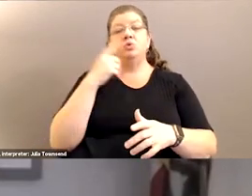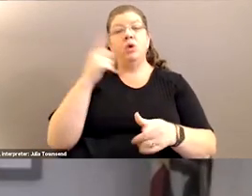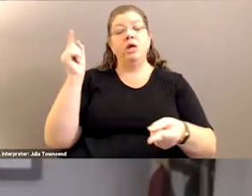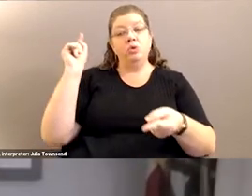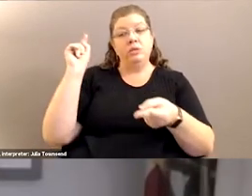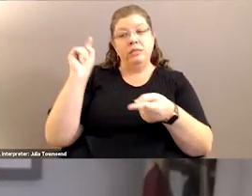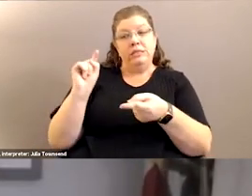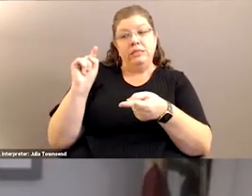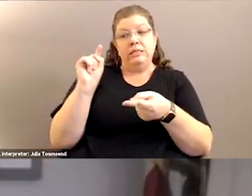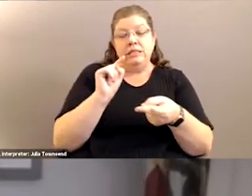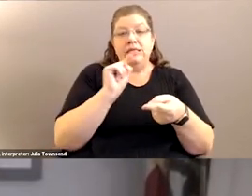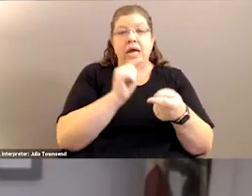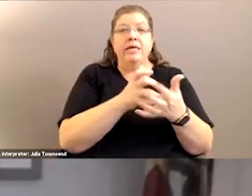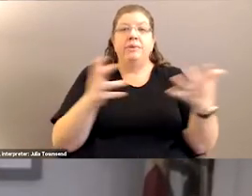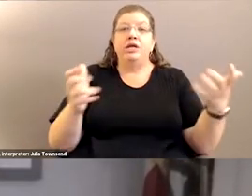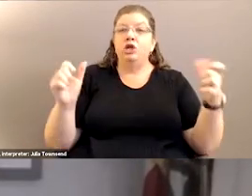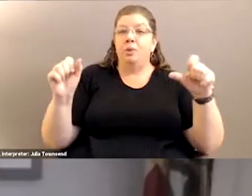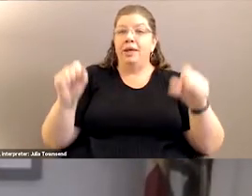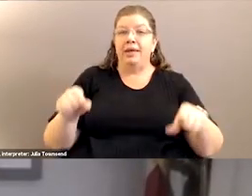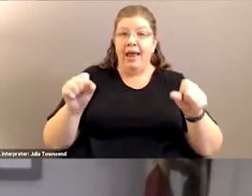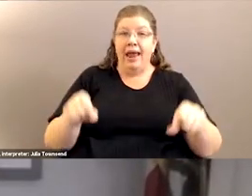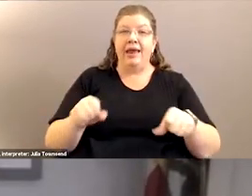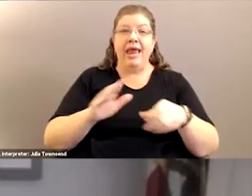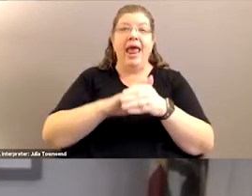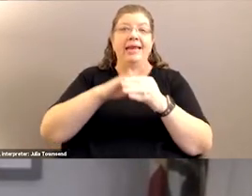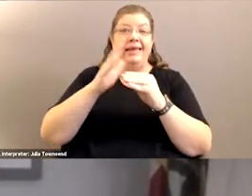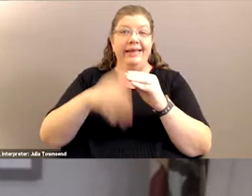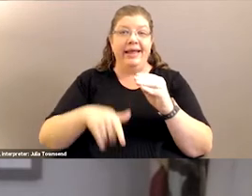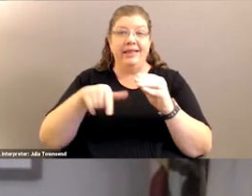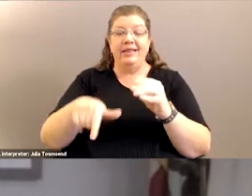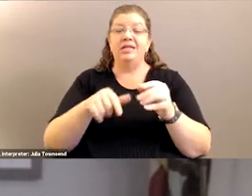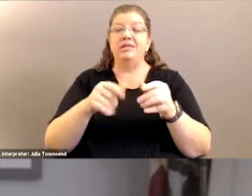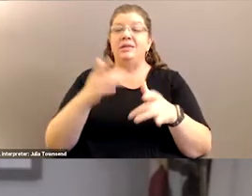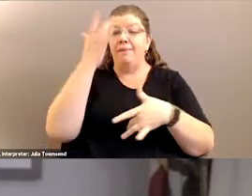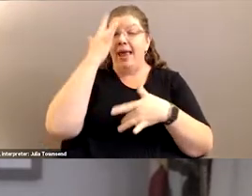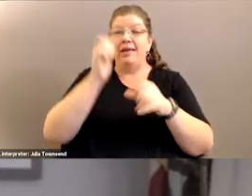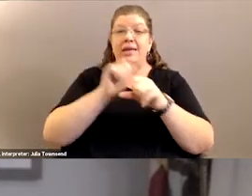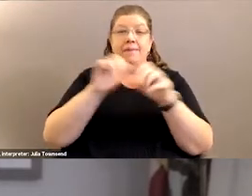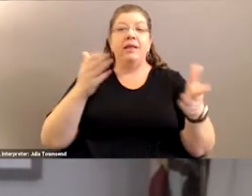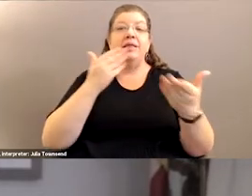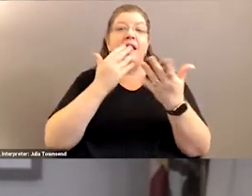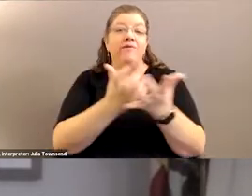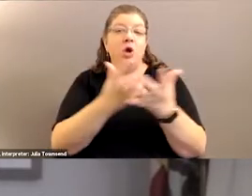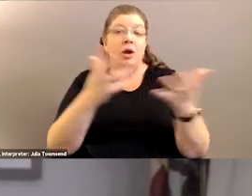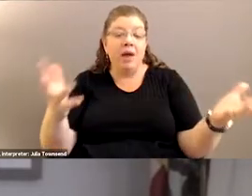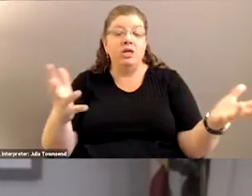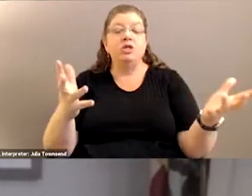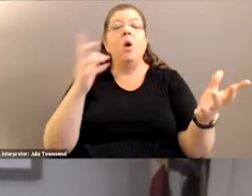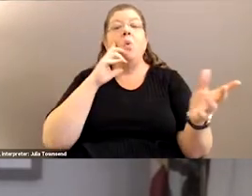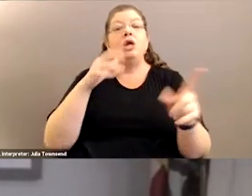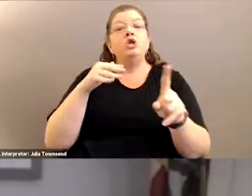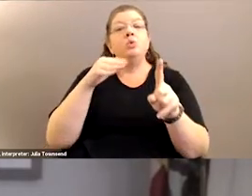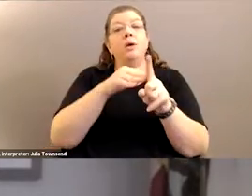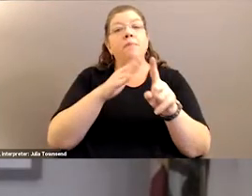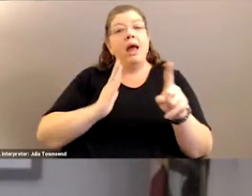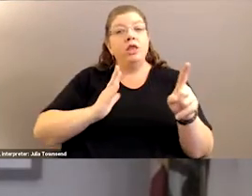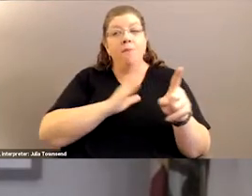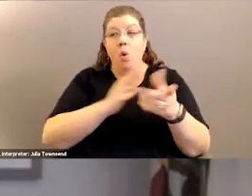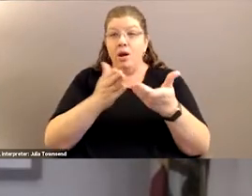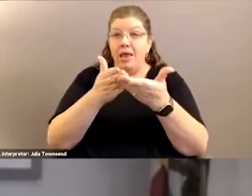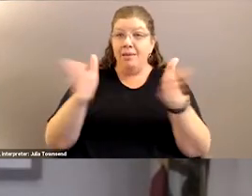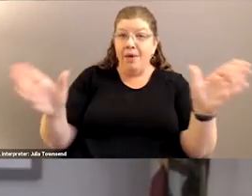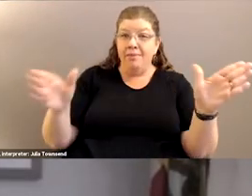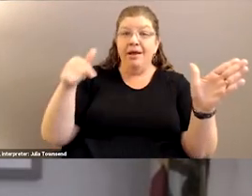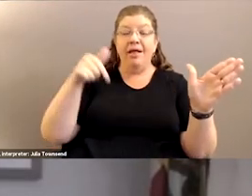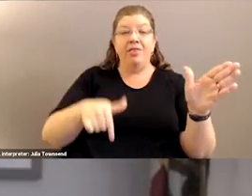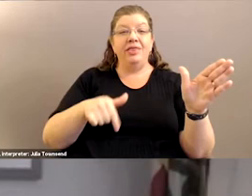everything that we can and end this pandemic so thank you very much i do want to remind the board and the public that this is